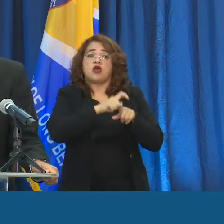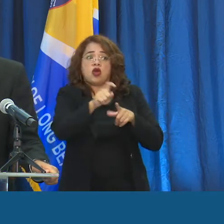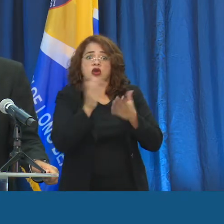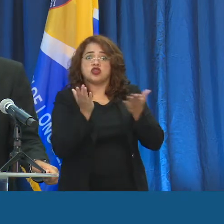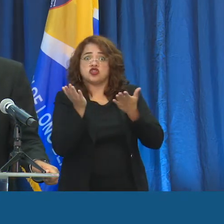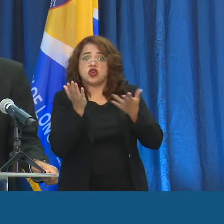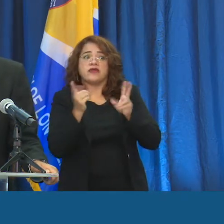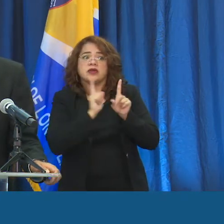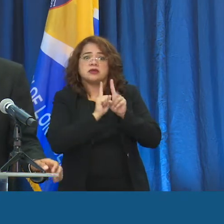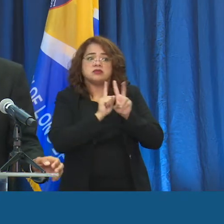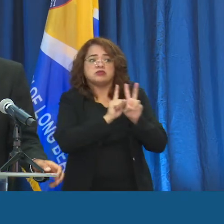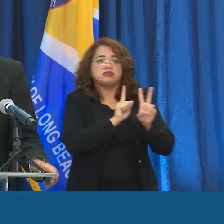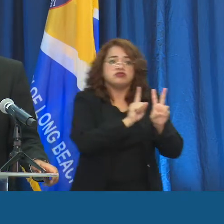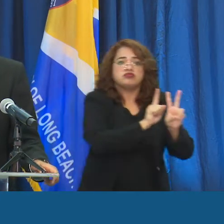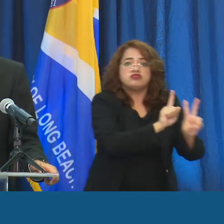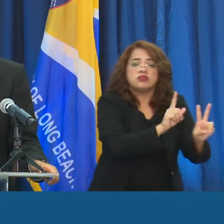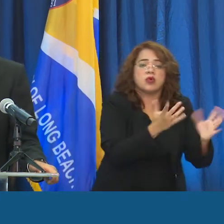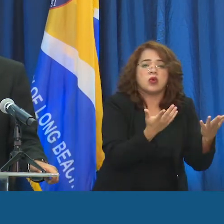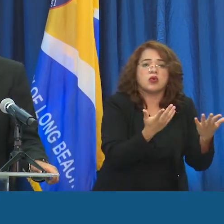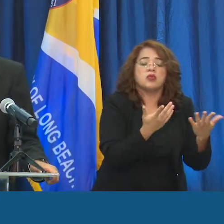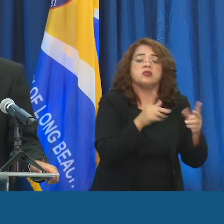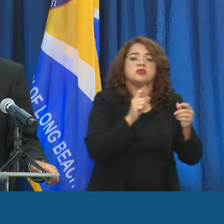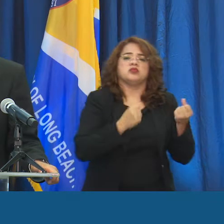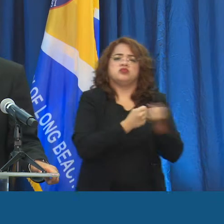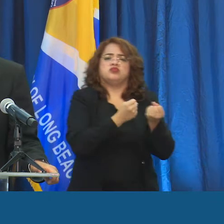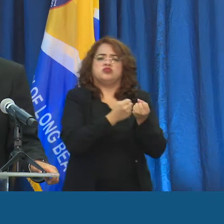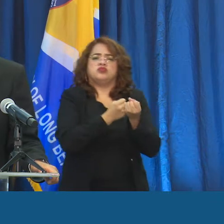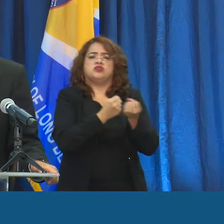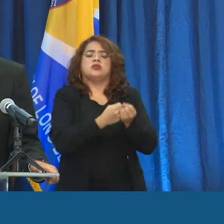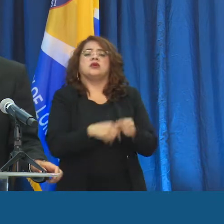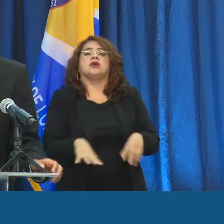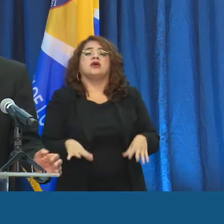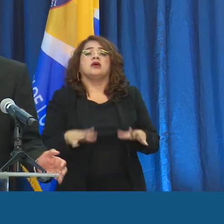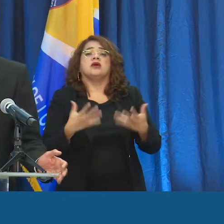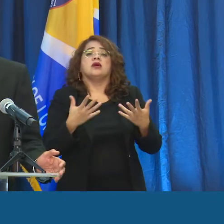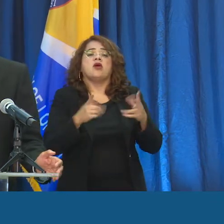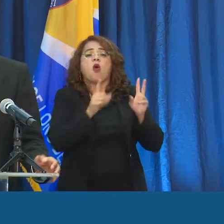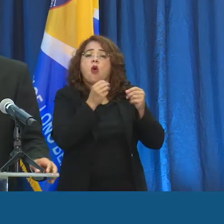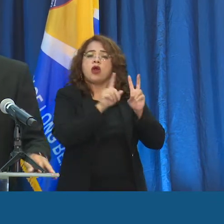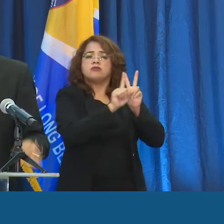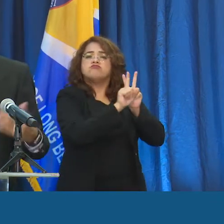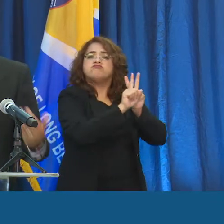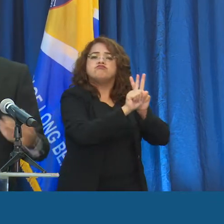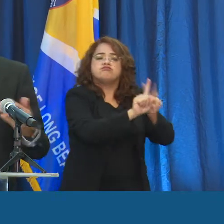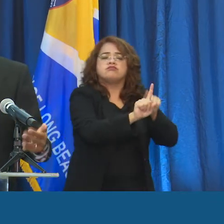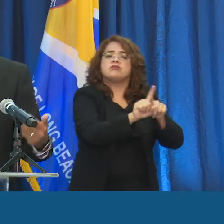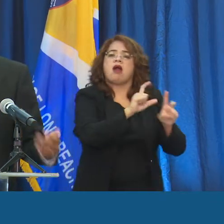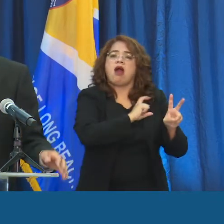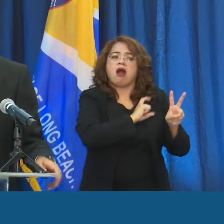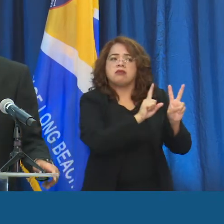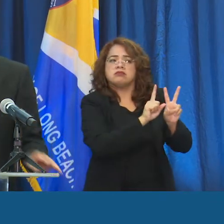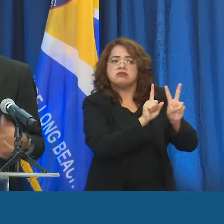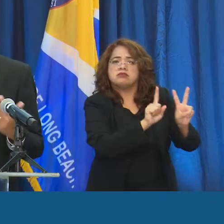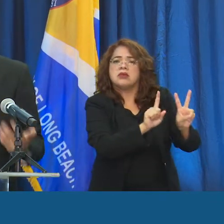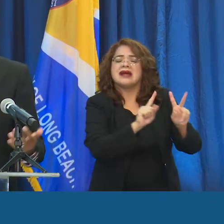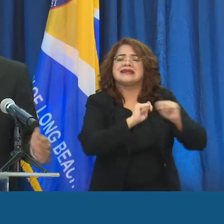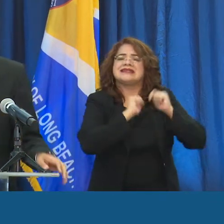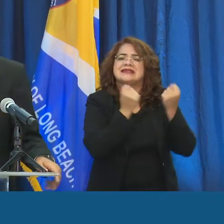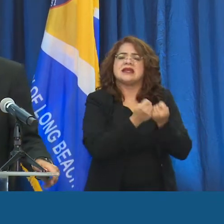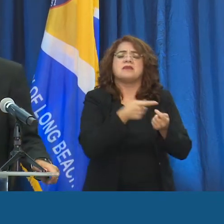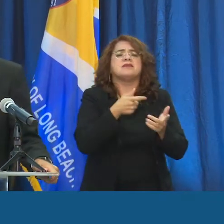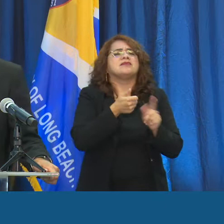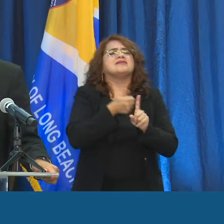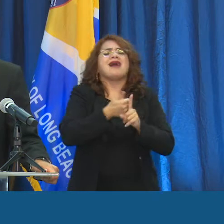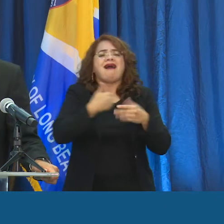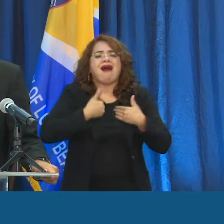a transition away from certain types of calls on non-emergency to ensure that folks that are responding are trained mental